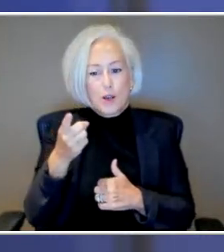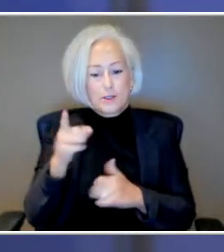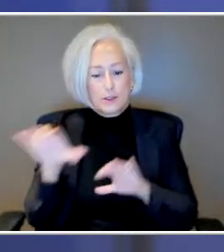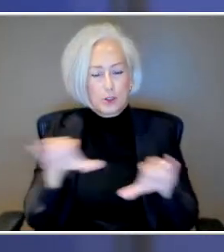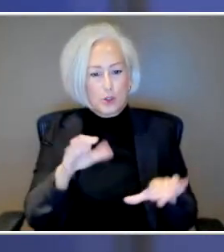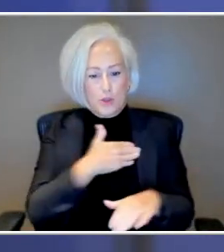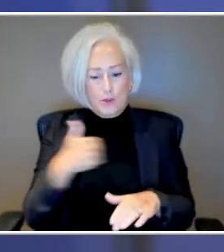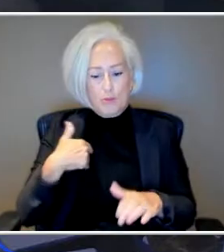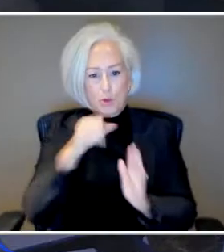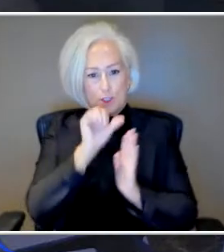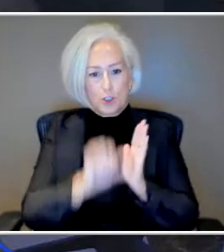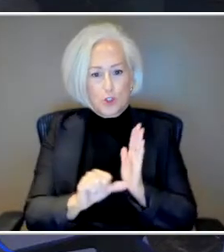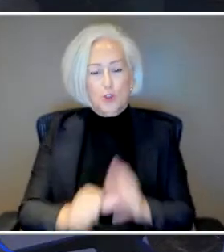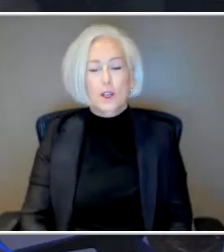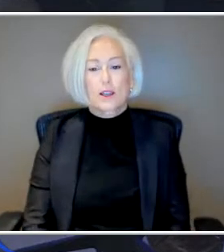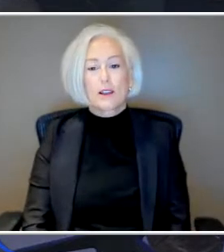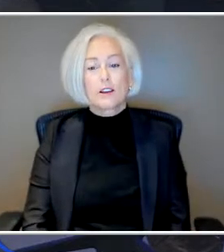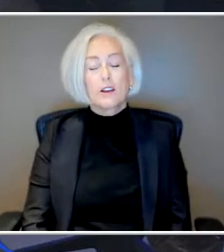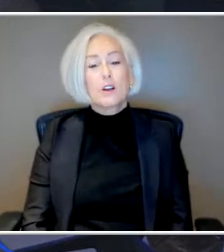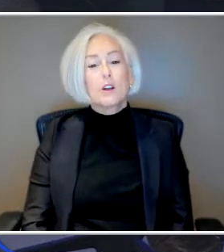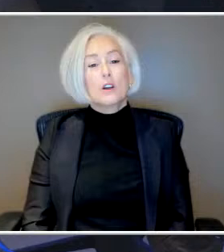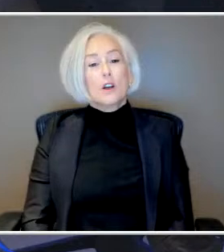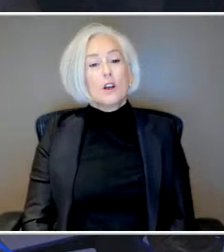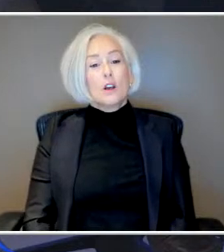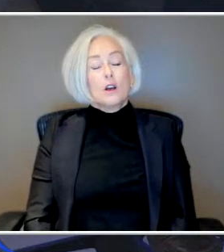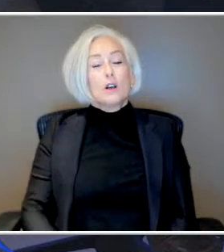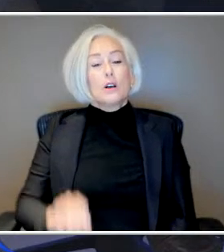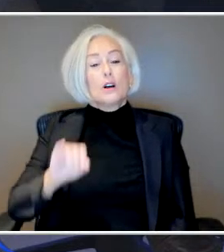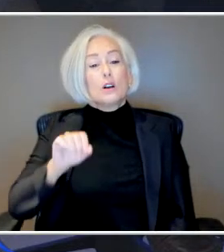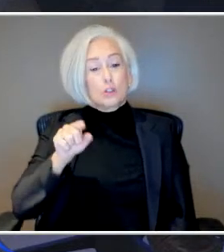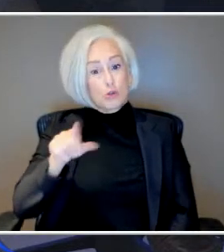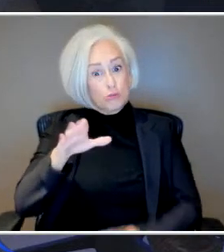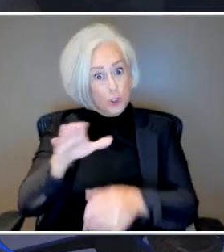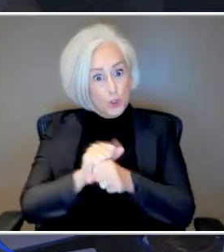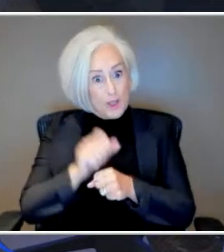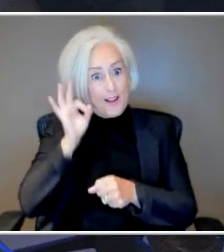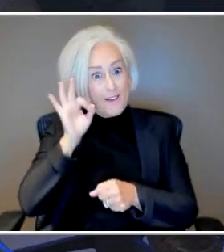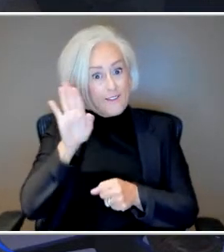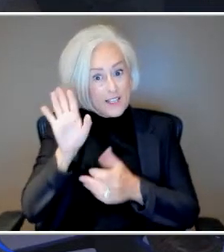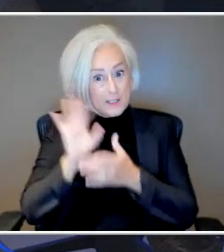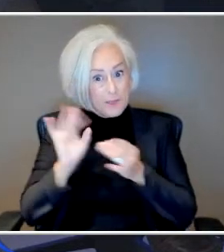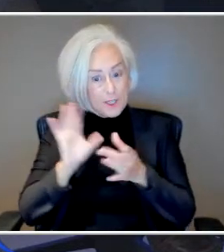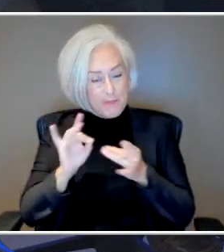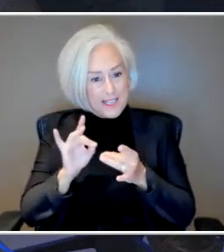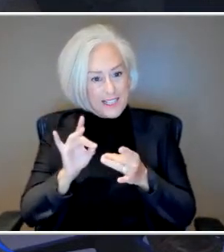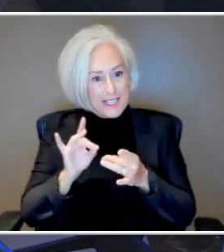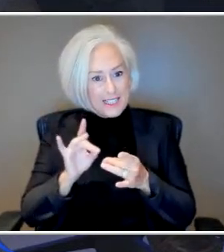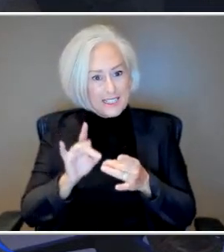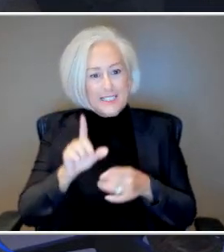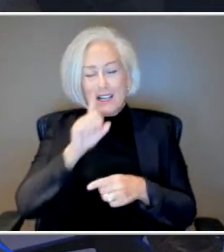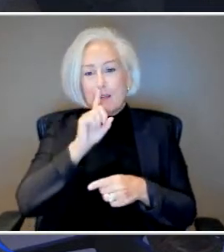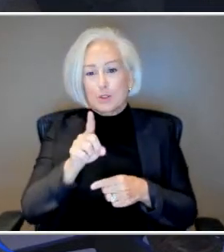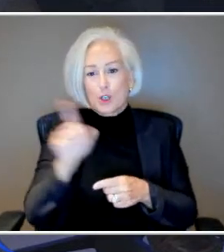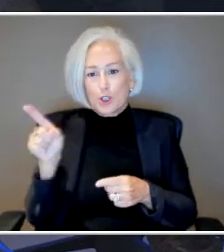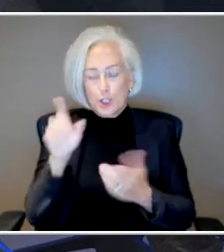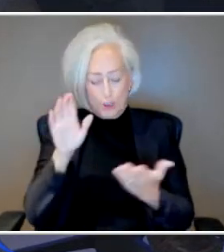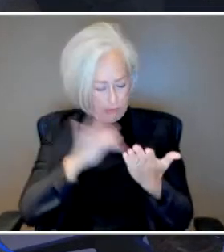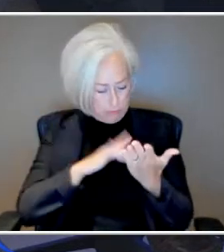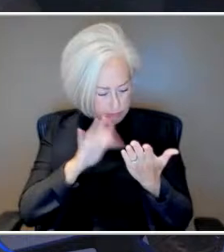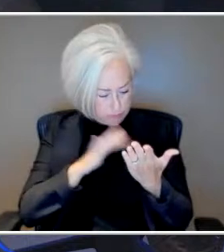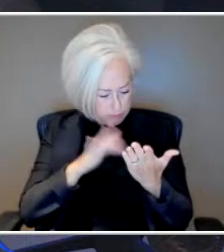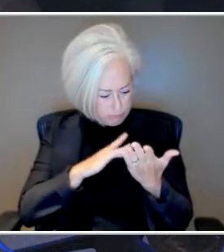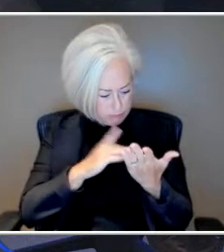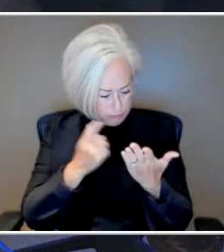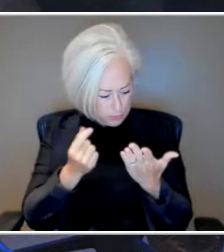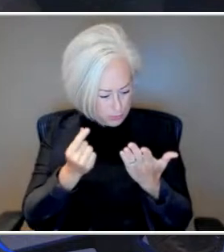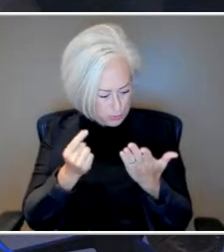that stuff. So you get this message on Facebook, and I know your wheels are spinning. You're trying to figure out, okay, how do I jump into action? It's